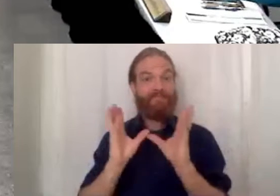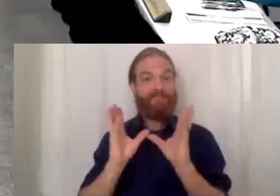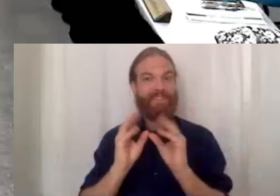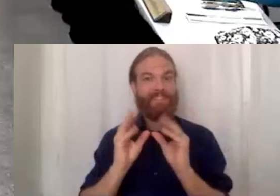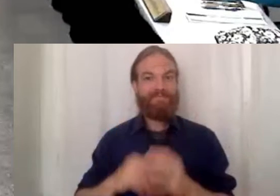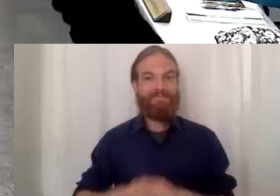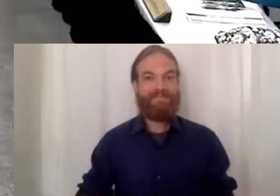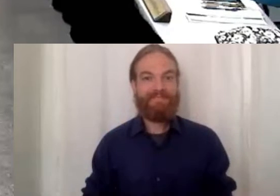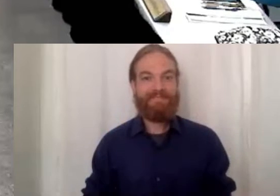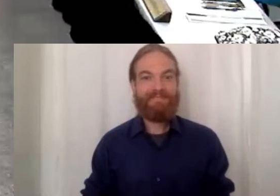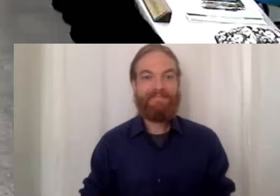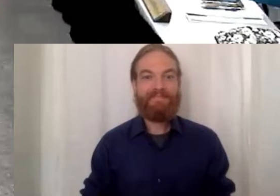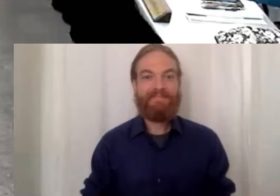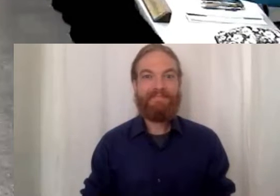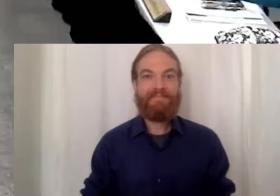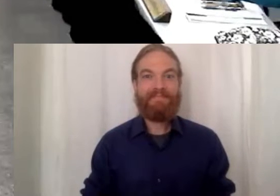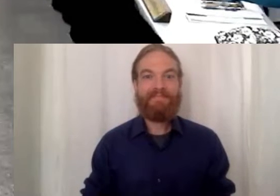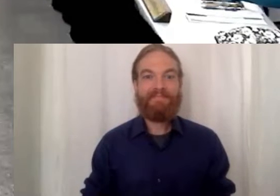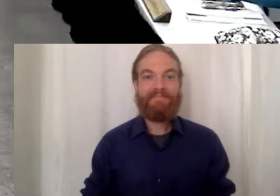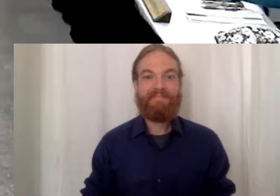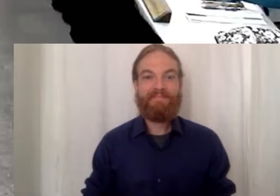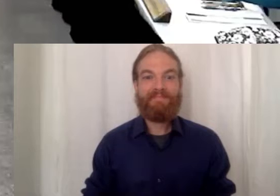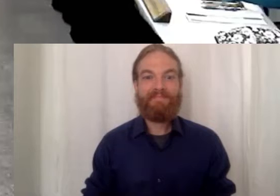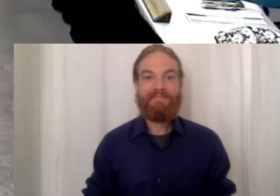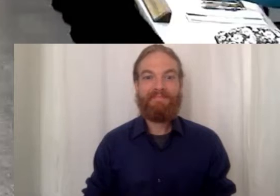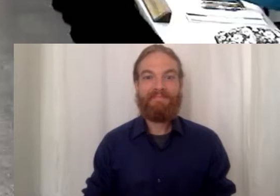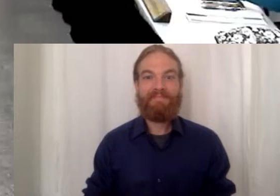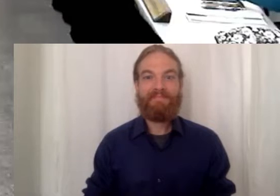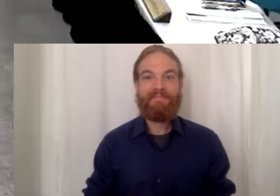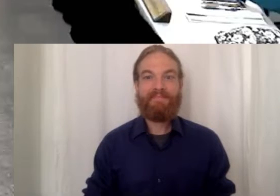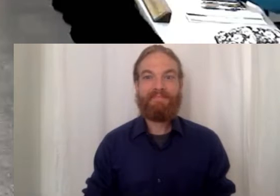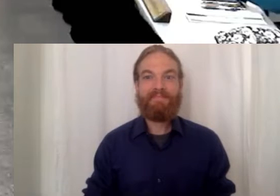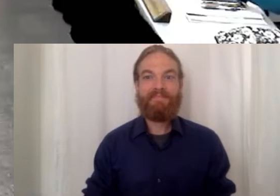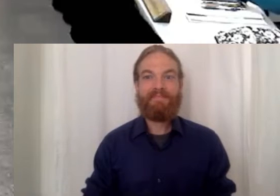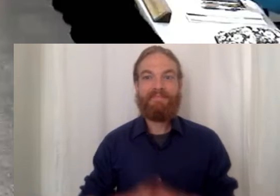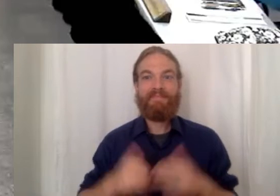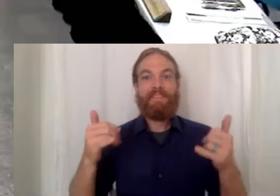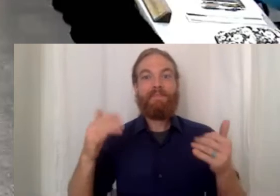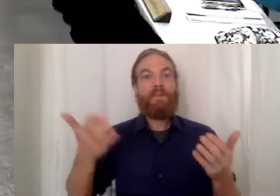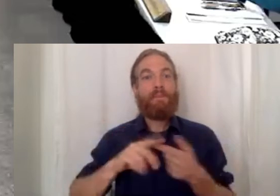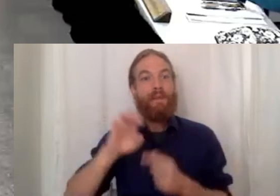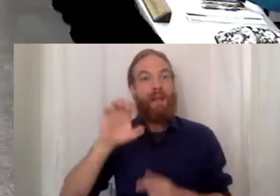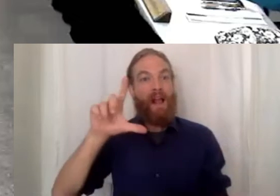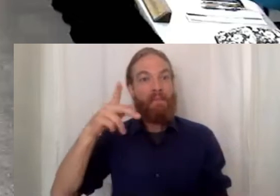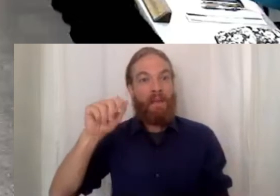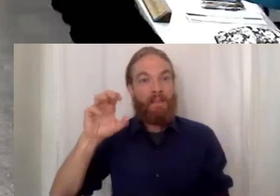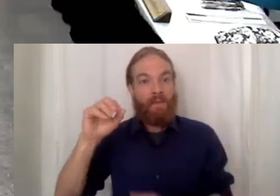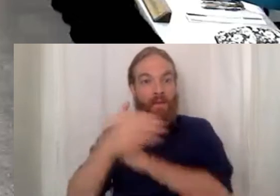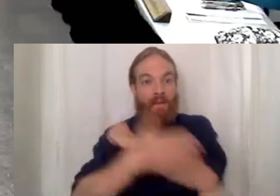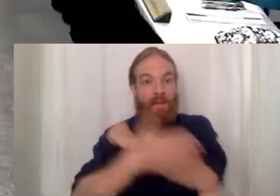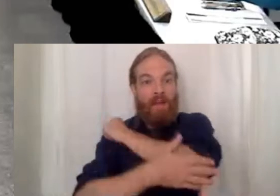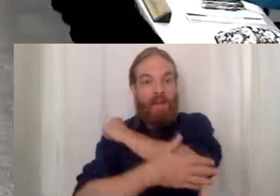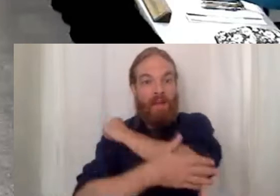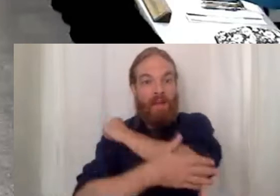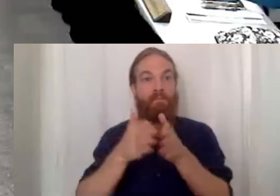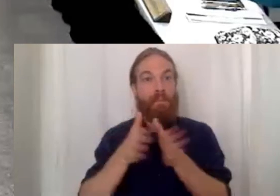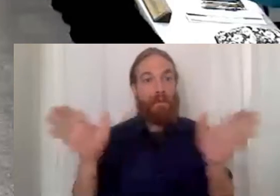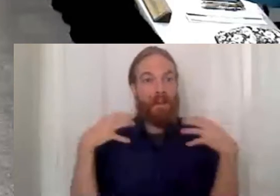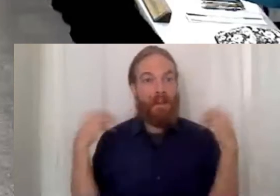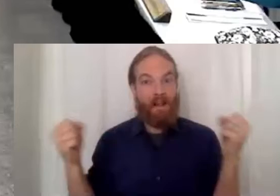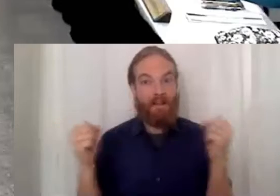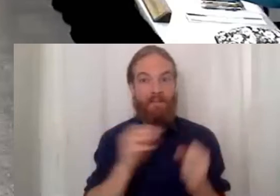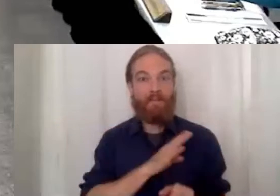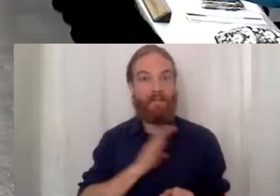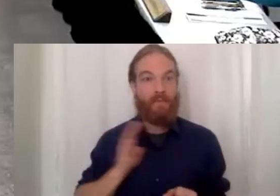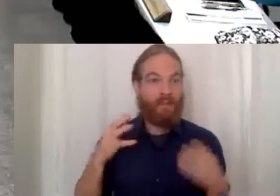Paso County Public Health Board of Health meeting. And we have